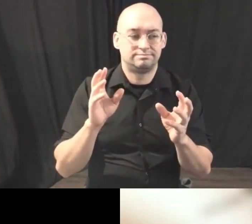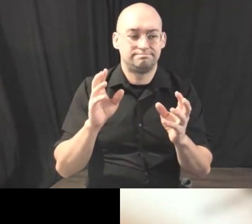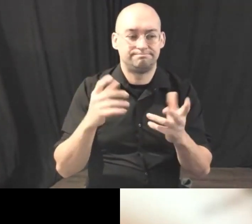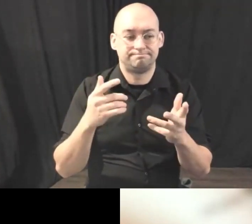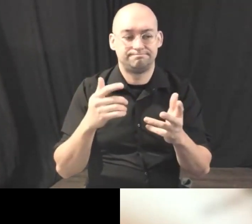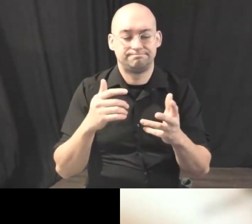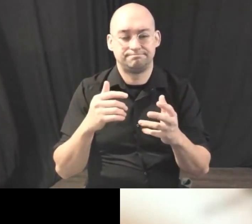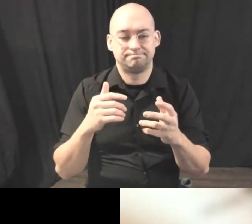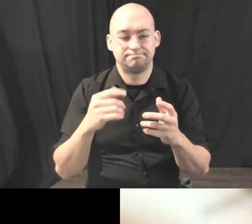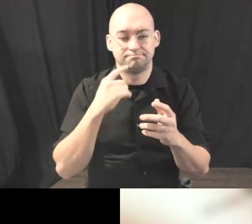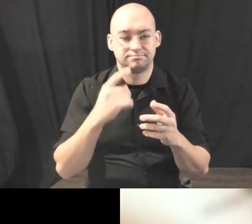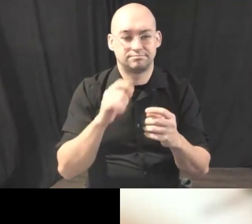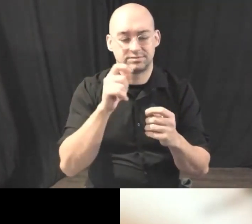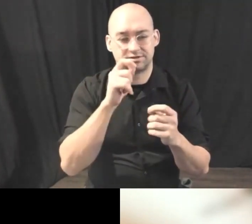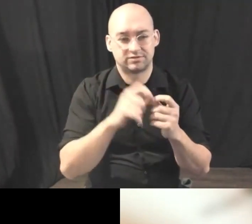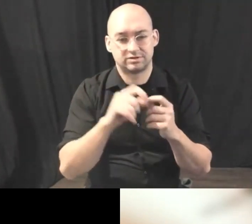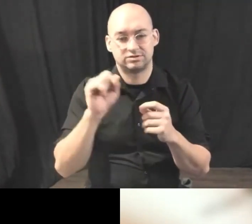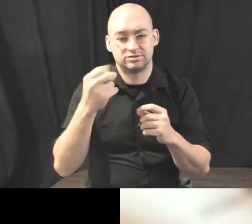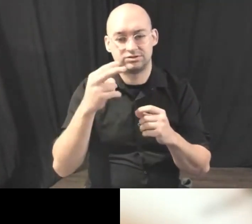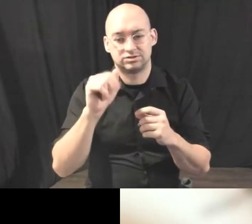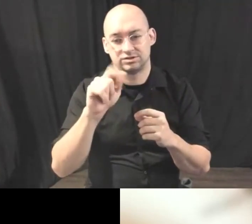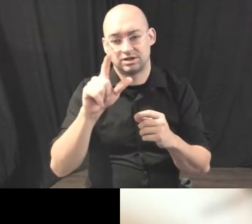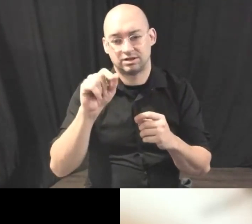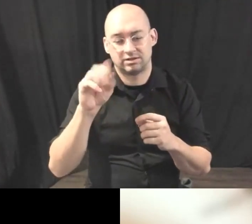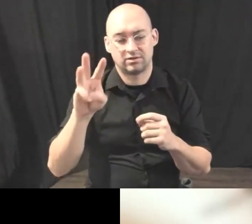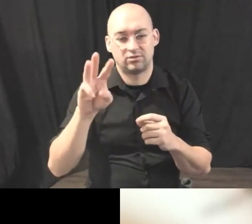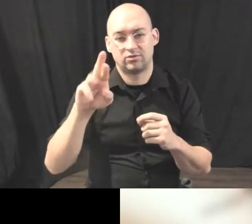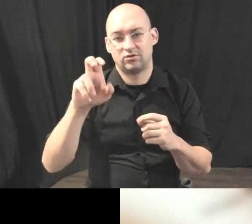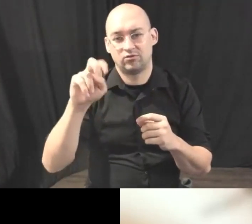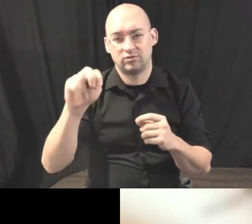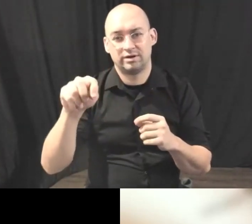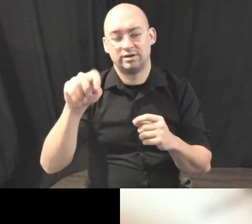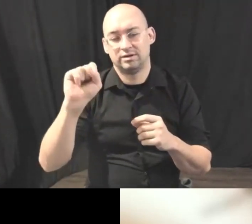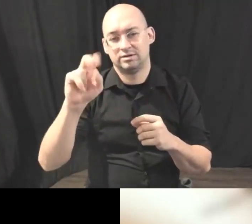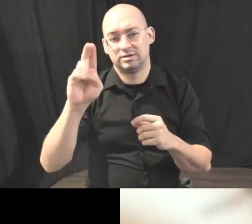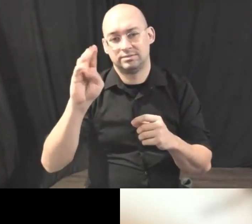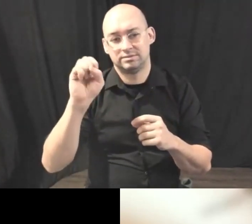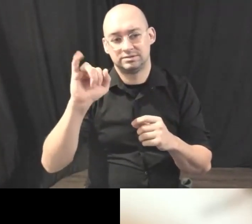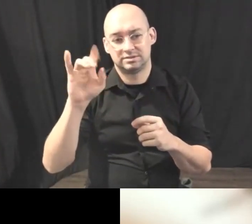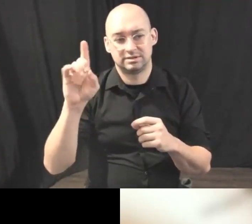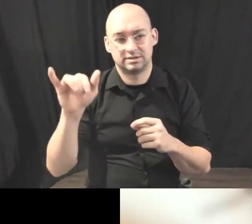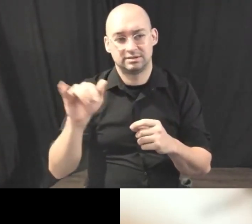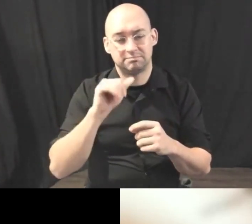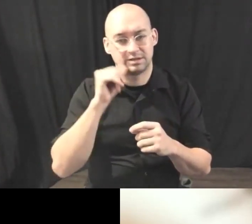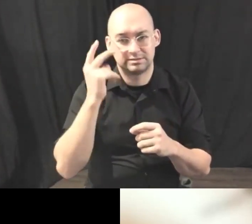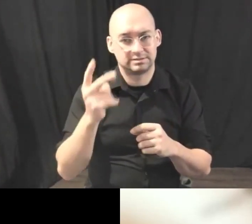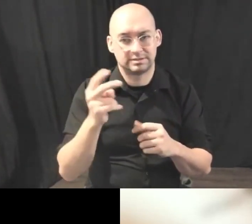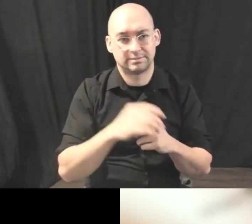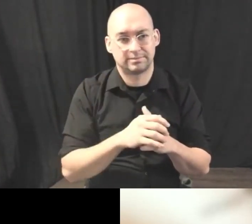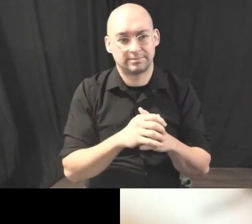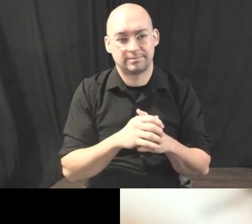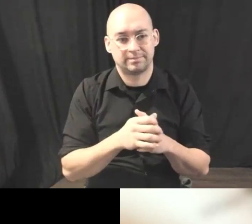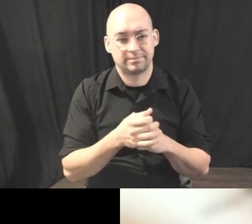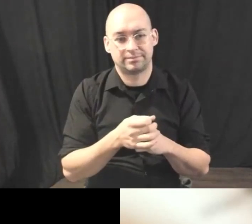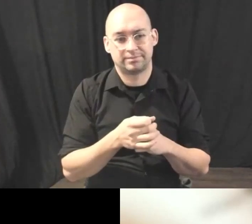specific mentions of the shallow rent subsidies that I'm not seeing at this point, and I think that's